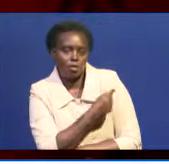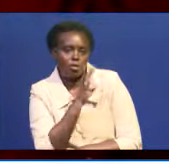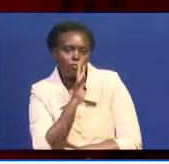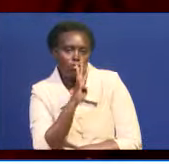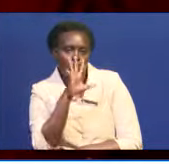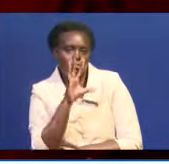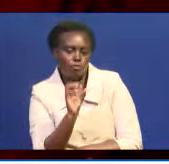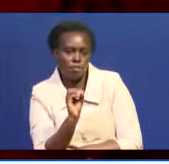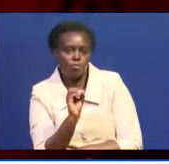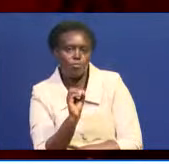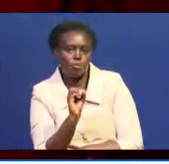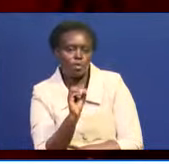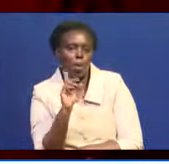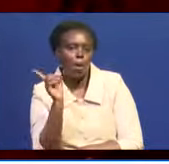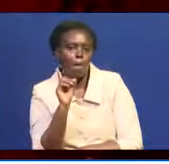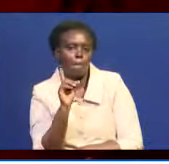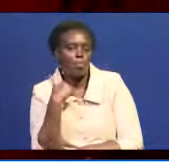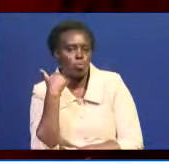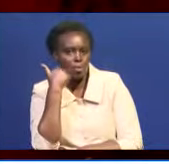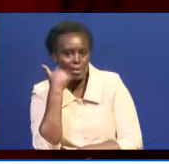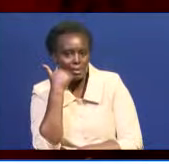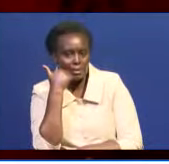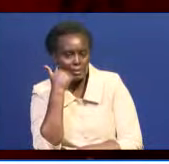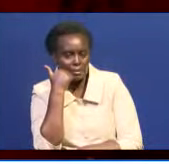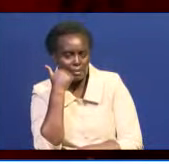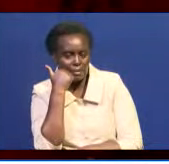50,000 doses of the blue tongue disease,